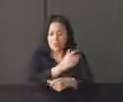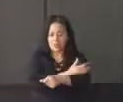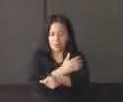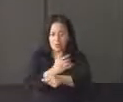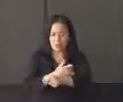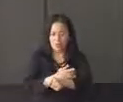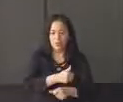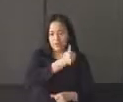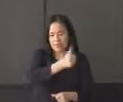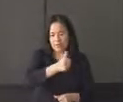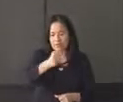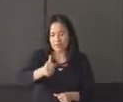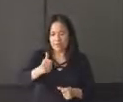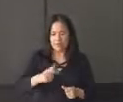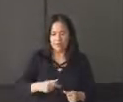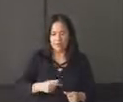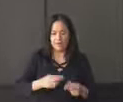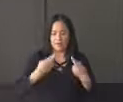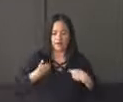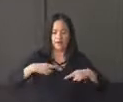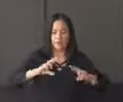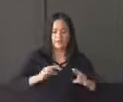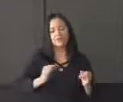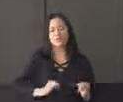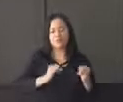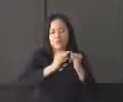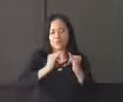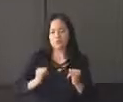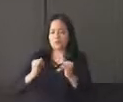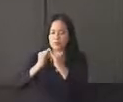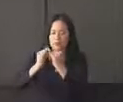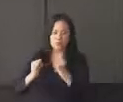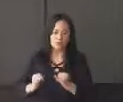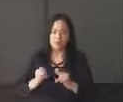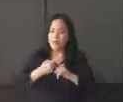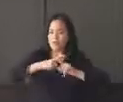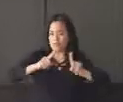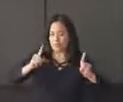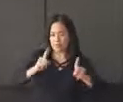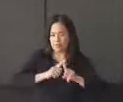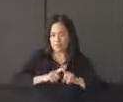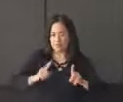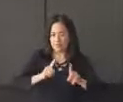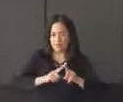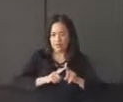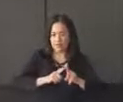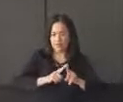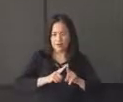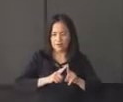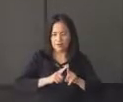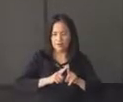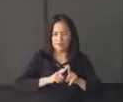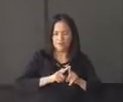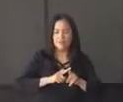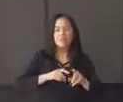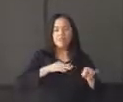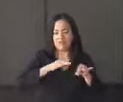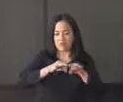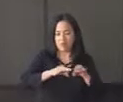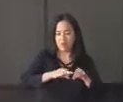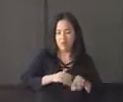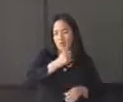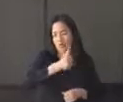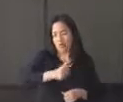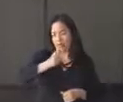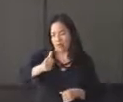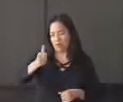turn, institutions, entities committed in different tasks and responsibilities,